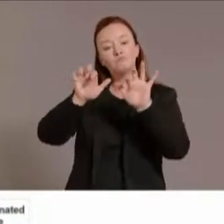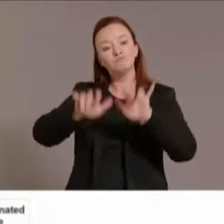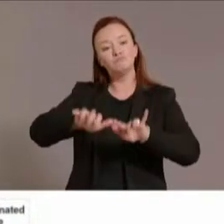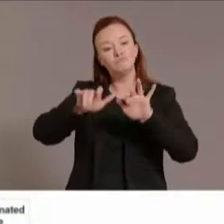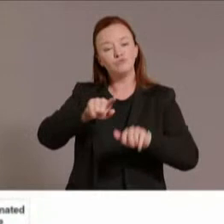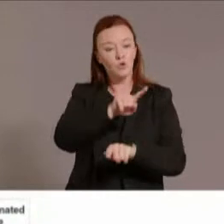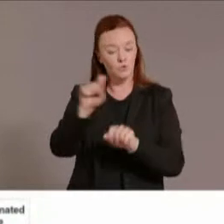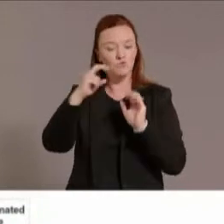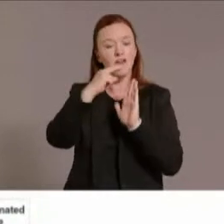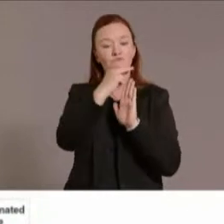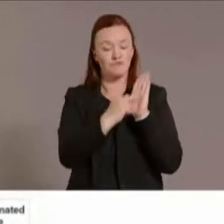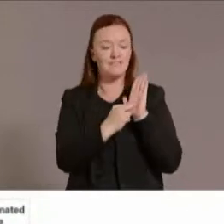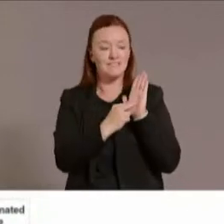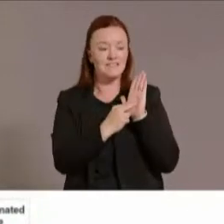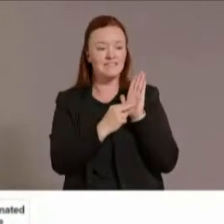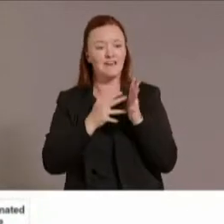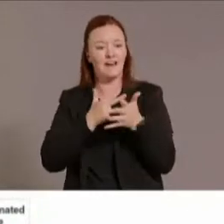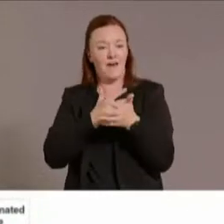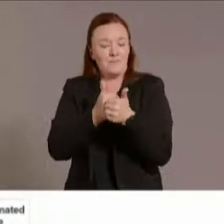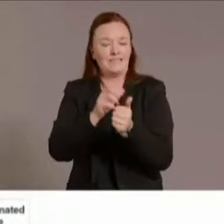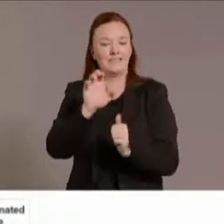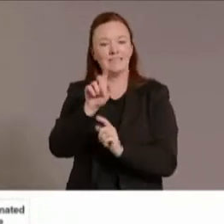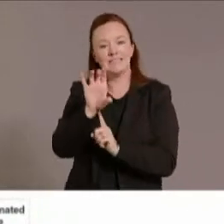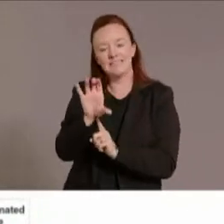CDC recommendations at